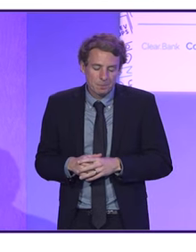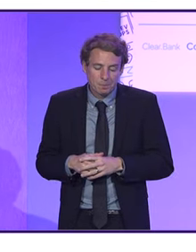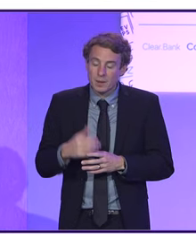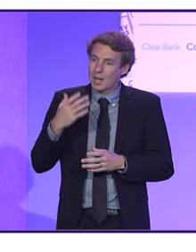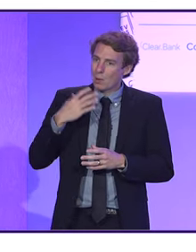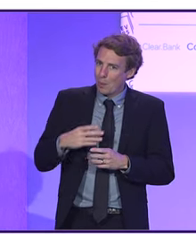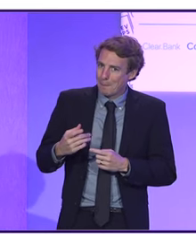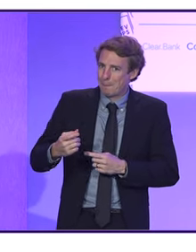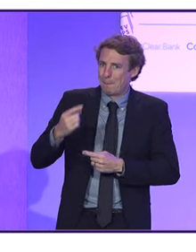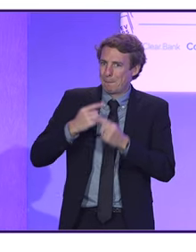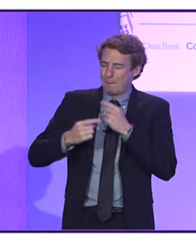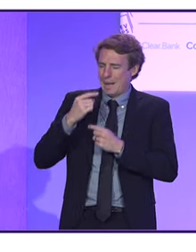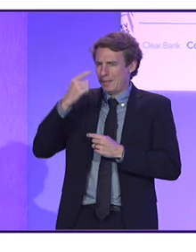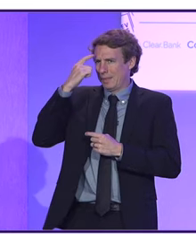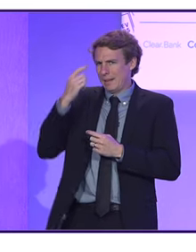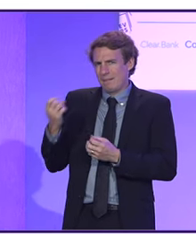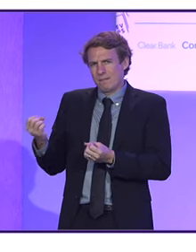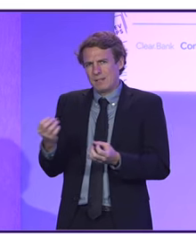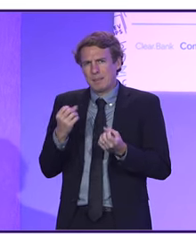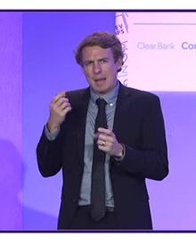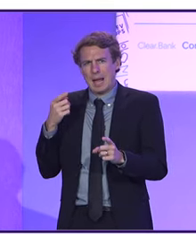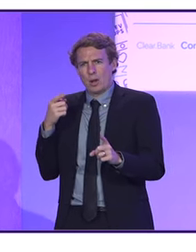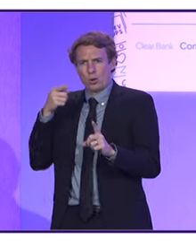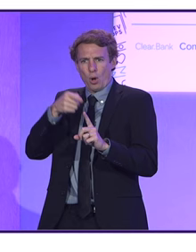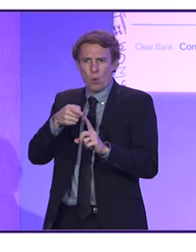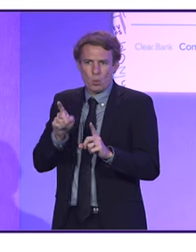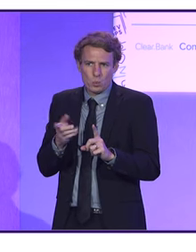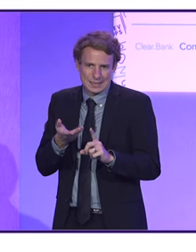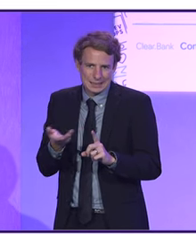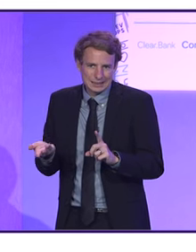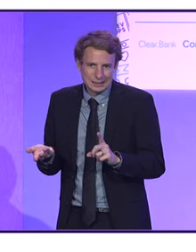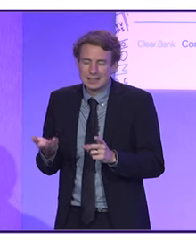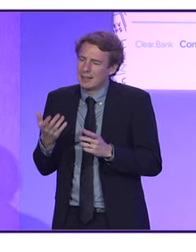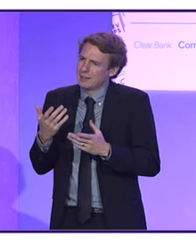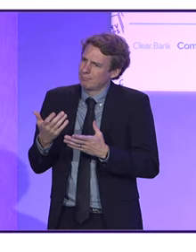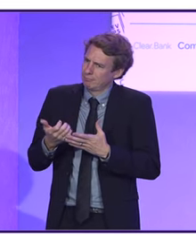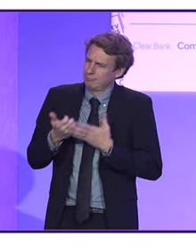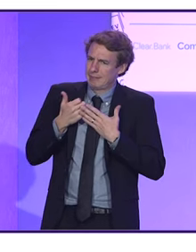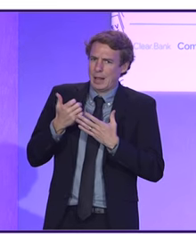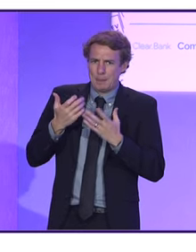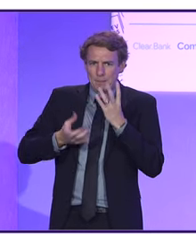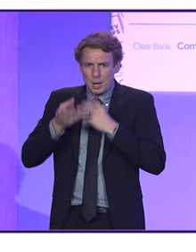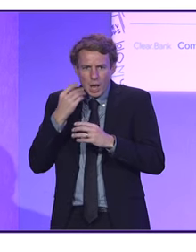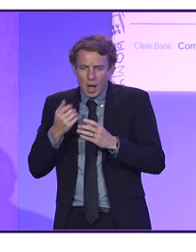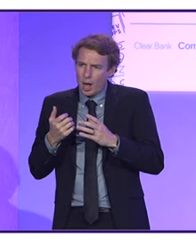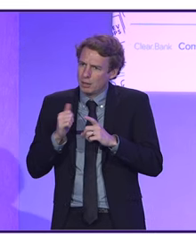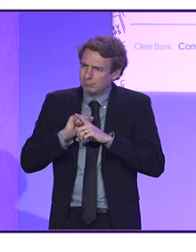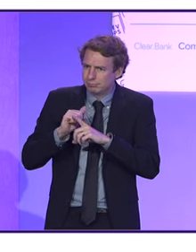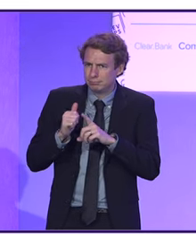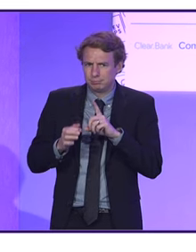better at learning through feedback and think about what other solutions might there be to that complex